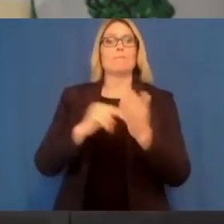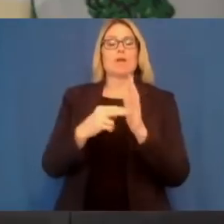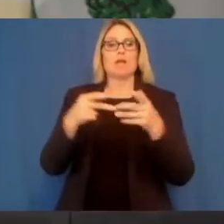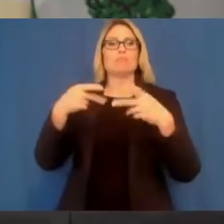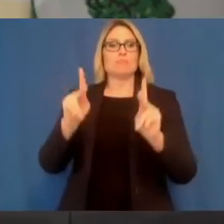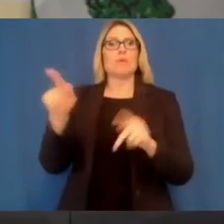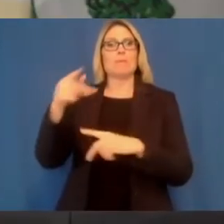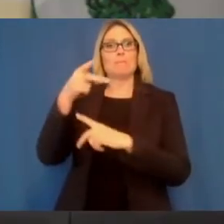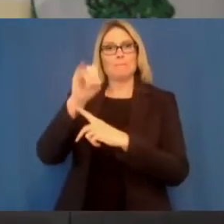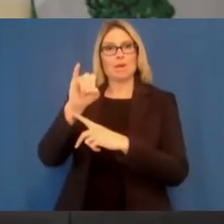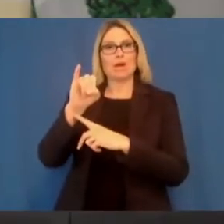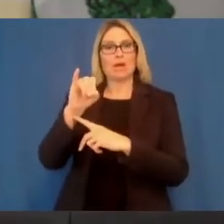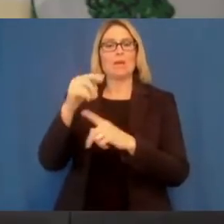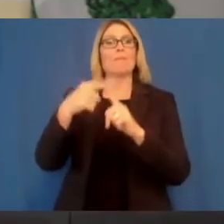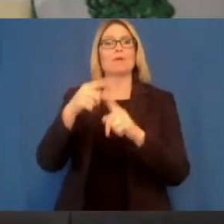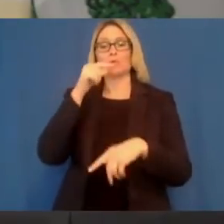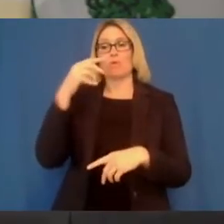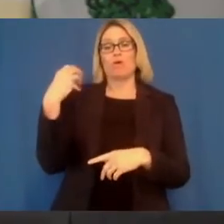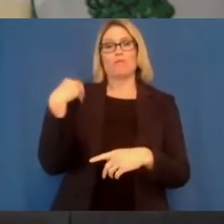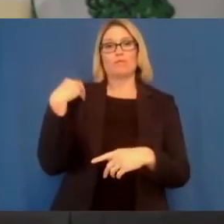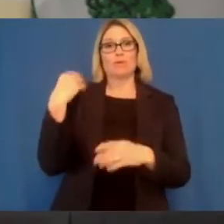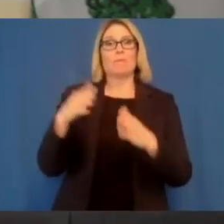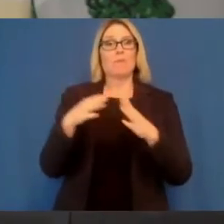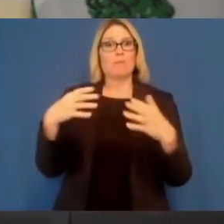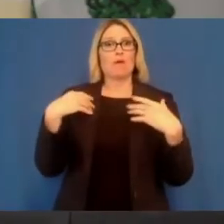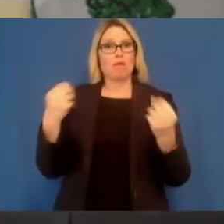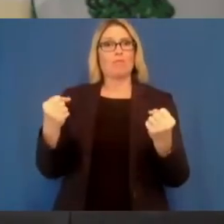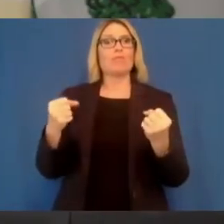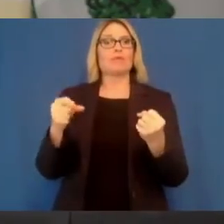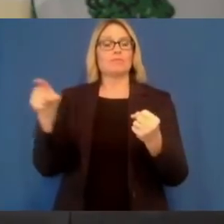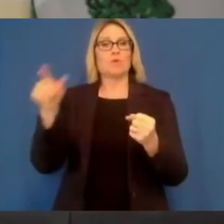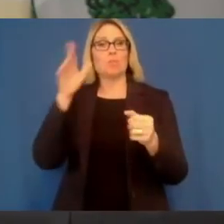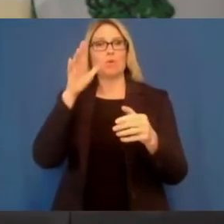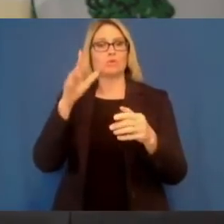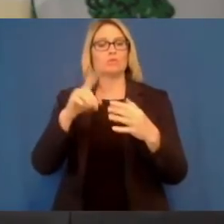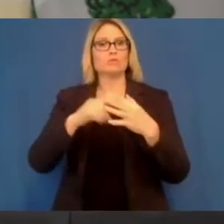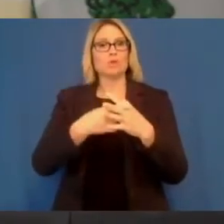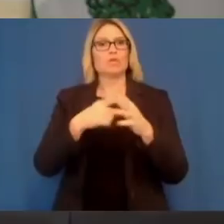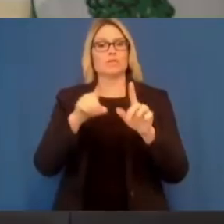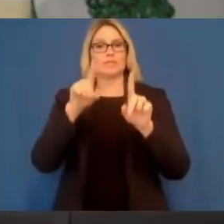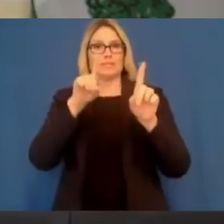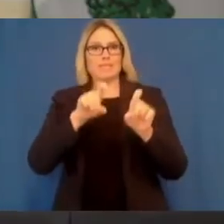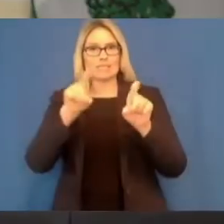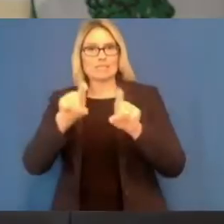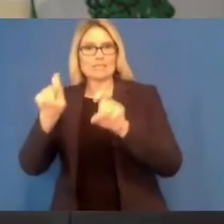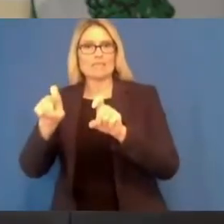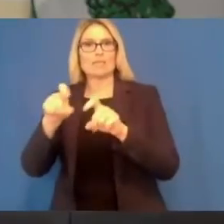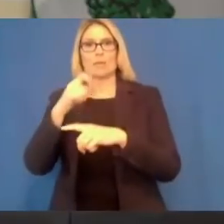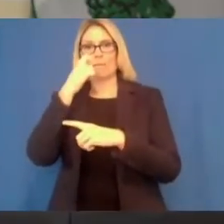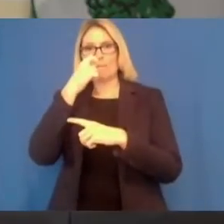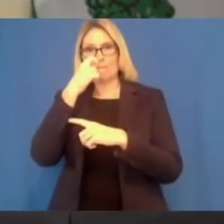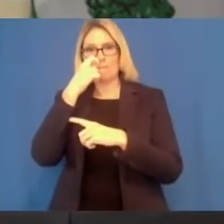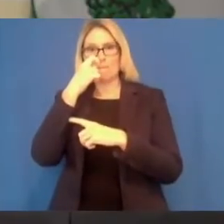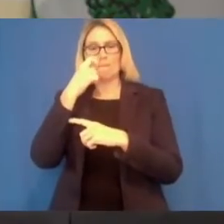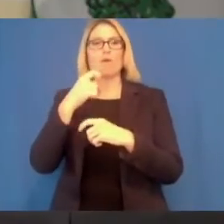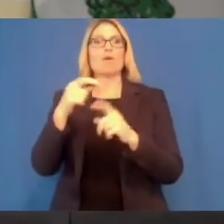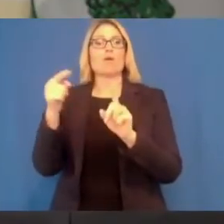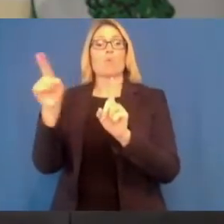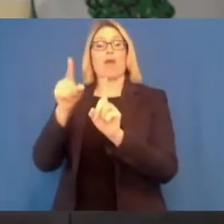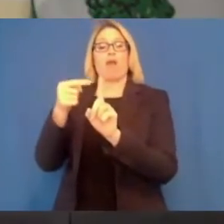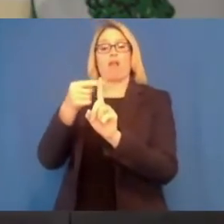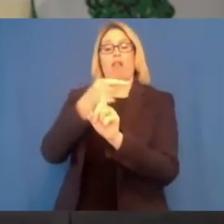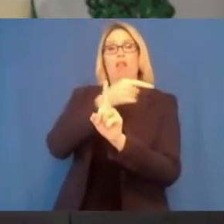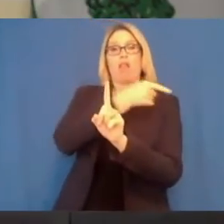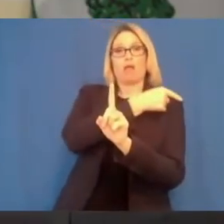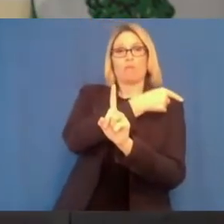PEI and the Chief Public Health Office to test and trace to ensure we wrap our arms around